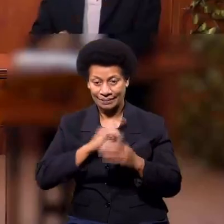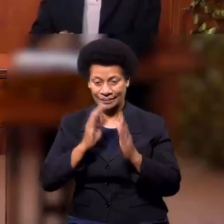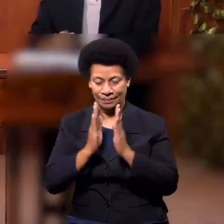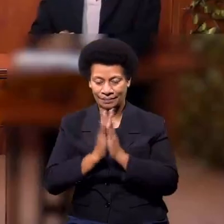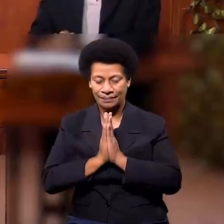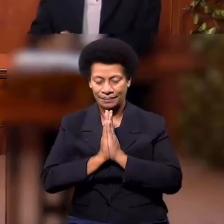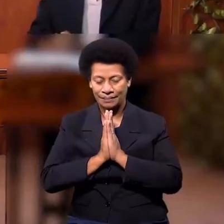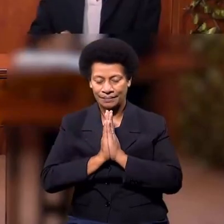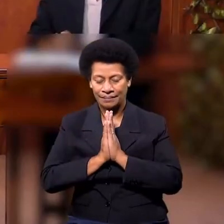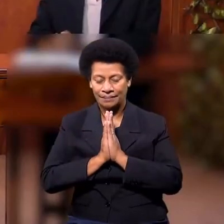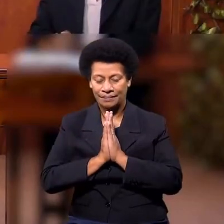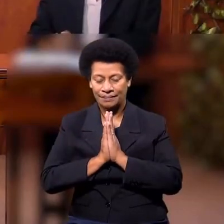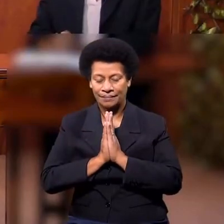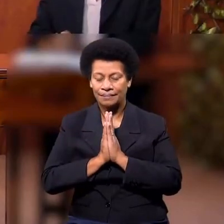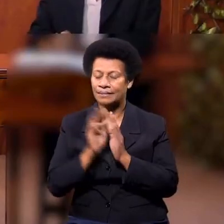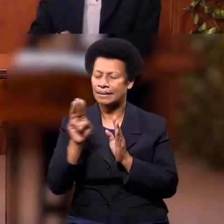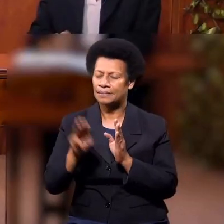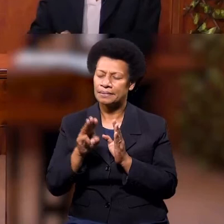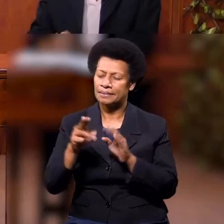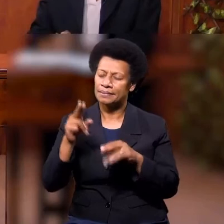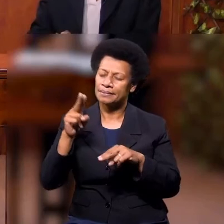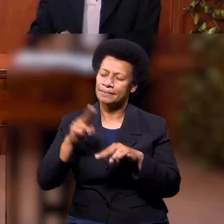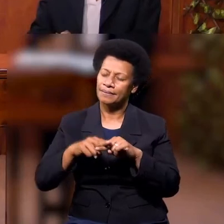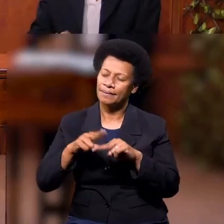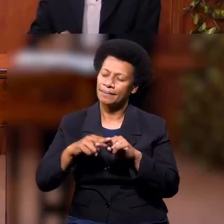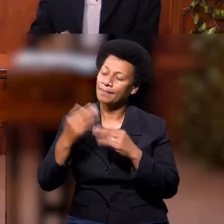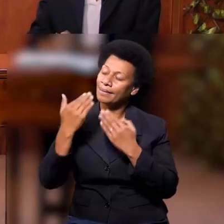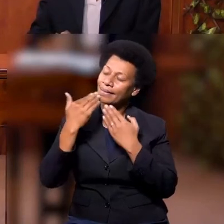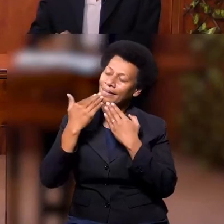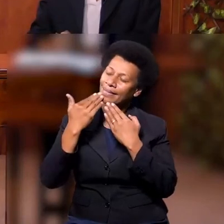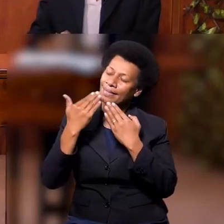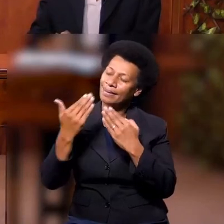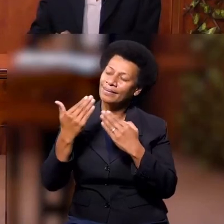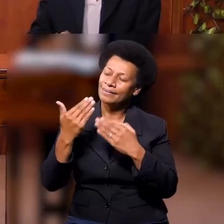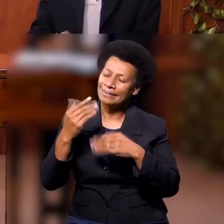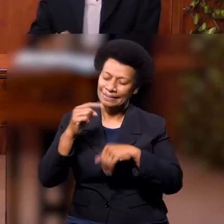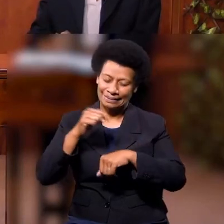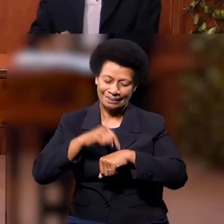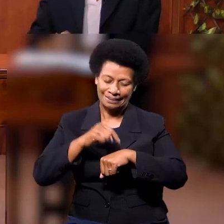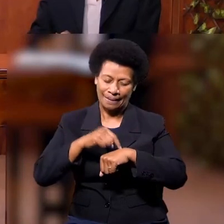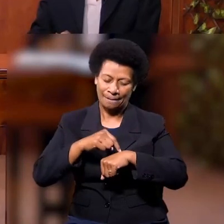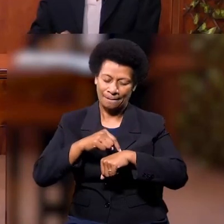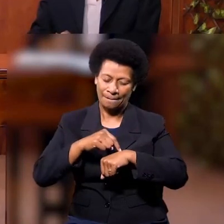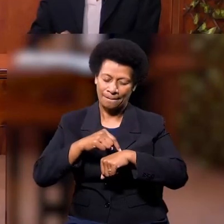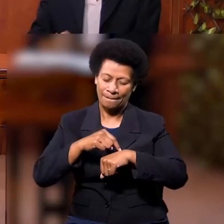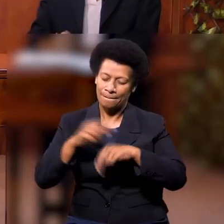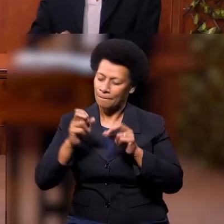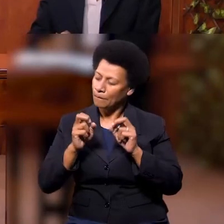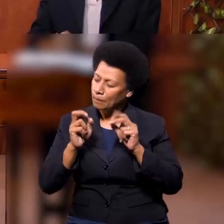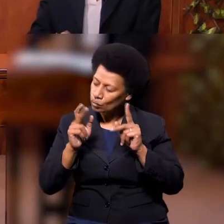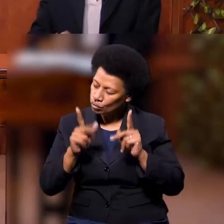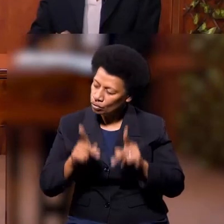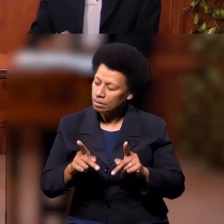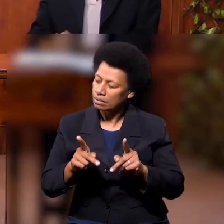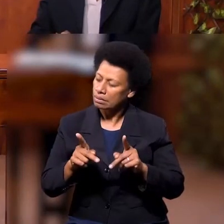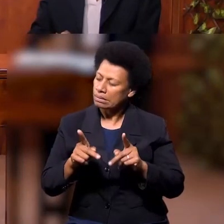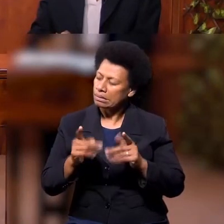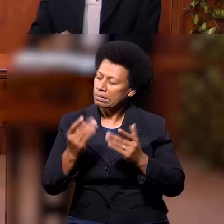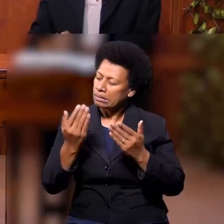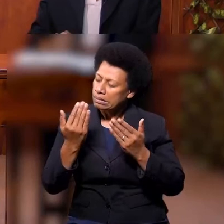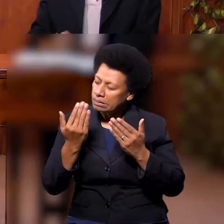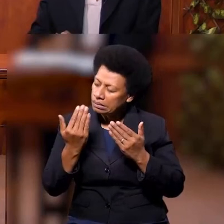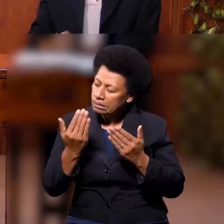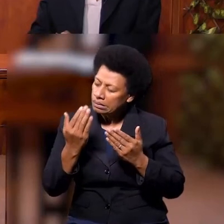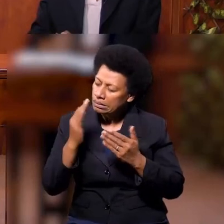prayer. Let's pray. Our merciful Father, thank you for this opportunity of studying your word. We